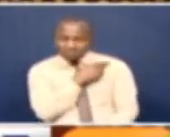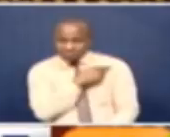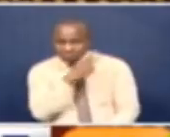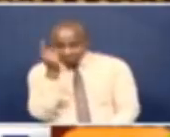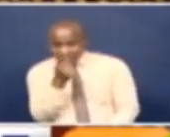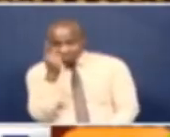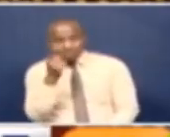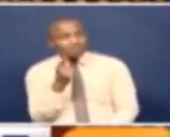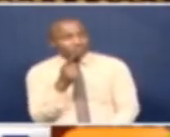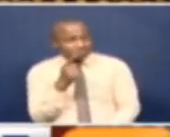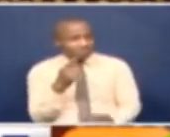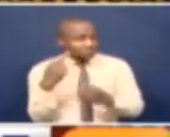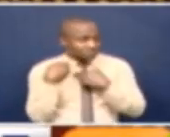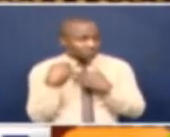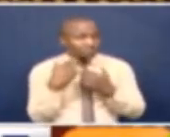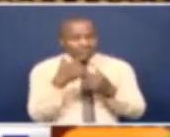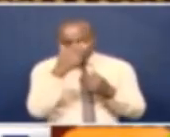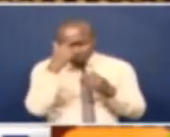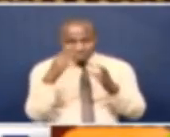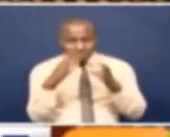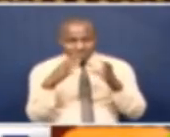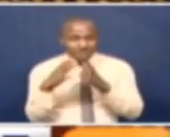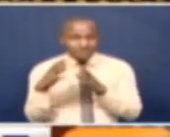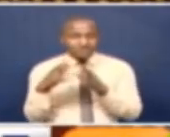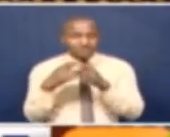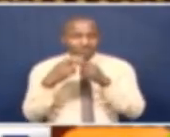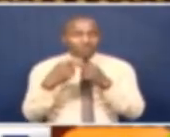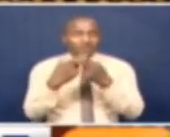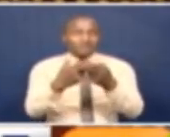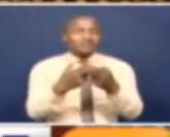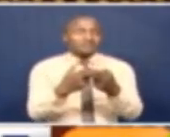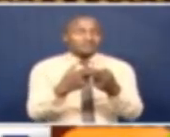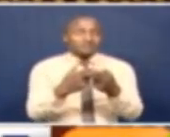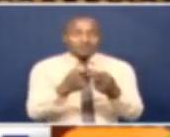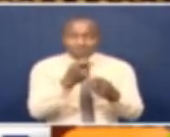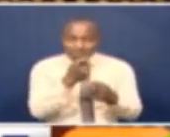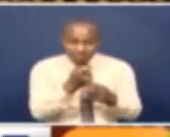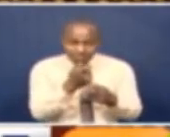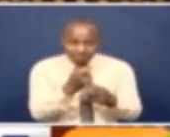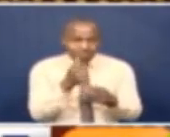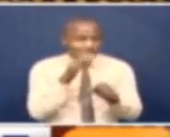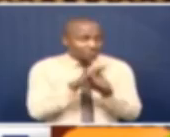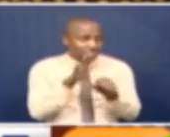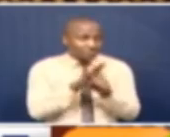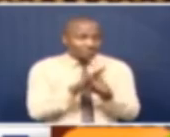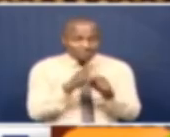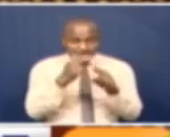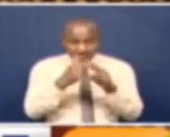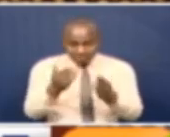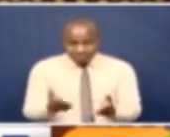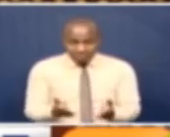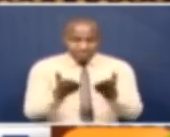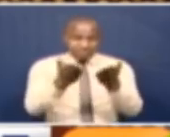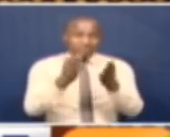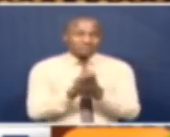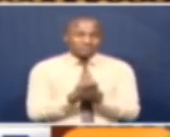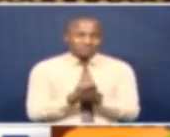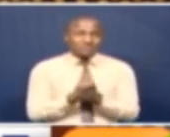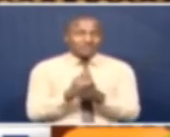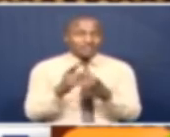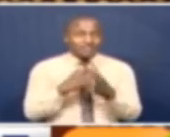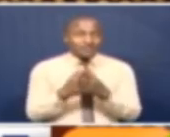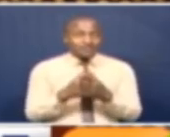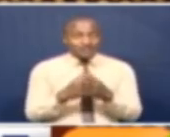nominates the leader of majority or minority, he presents the list of his House leadership, and then the